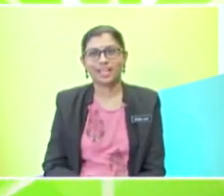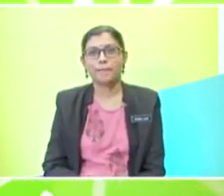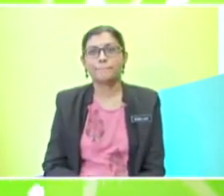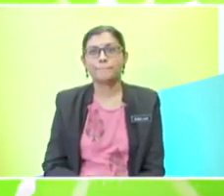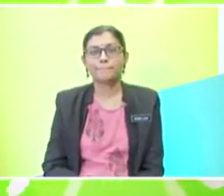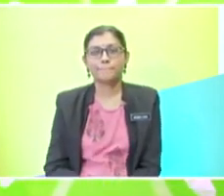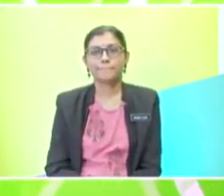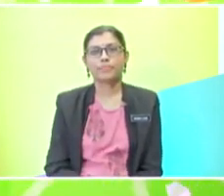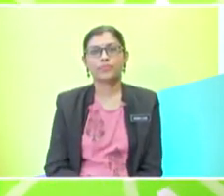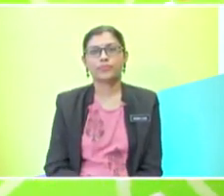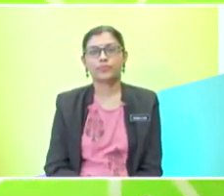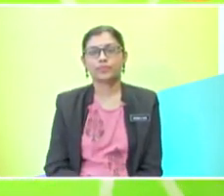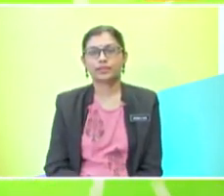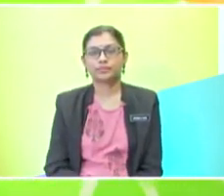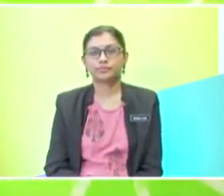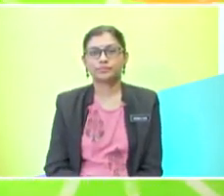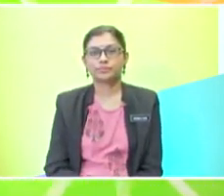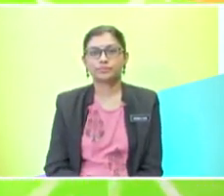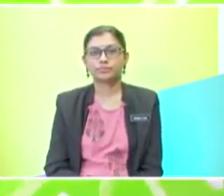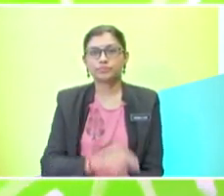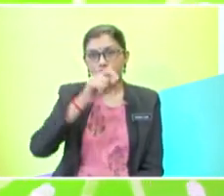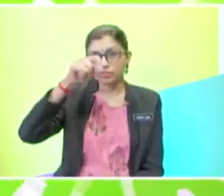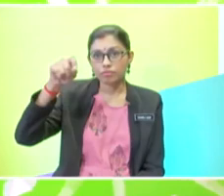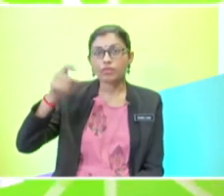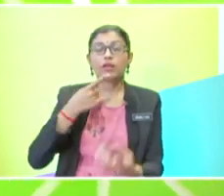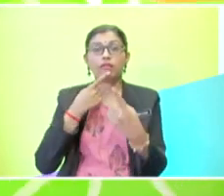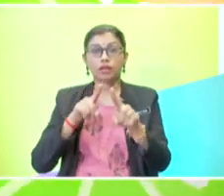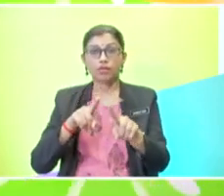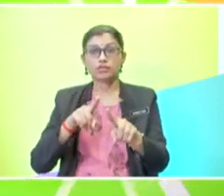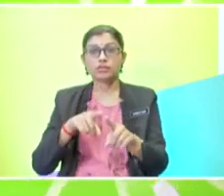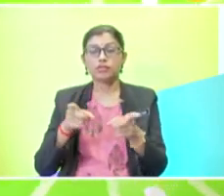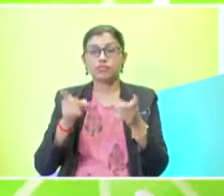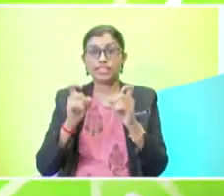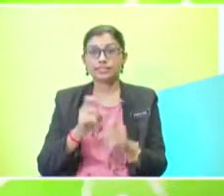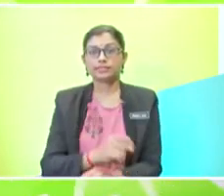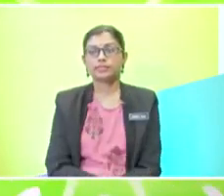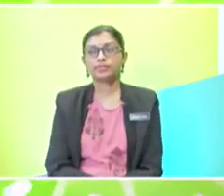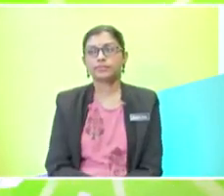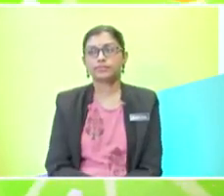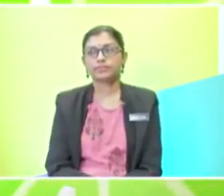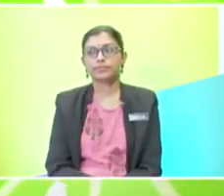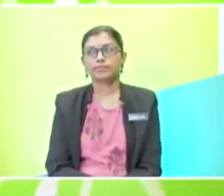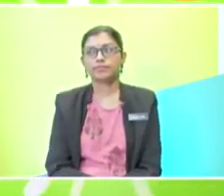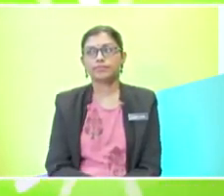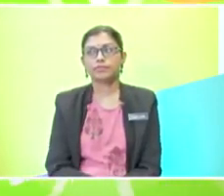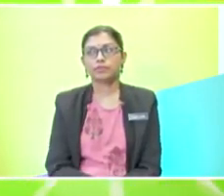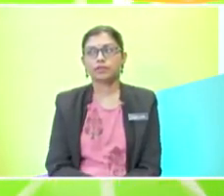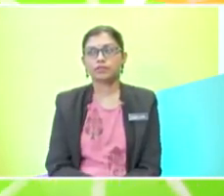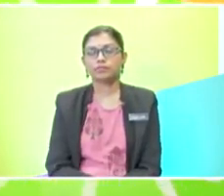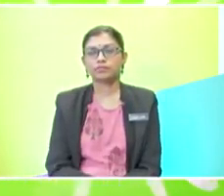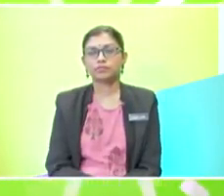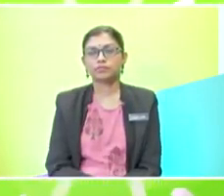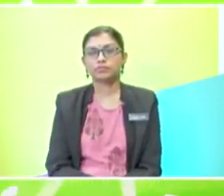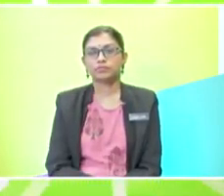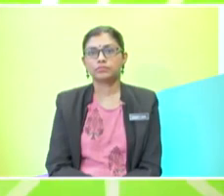that we have. Yeah. So there are 3 P's in total. 2 E's, 1 R, 1 N, 1 I, and 1 O. All right,